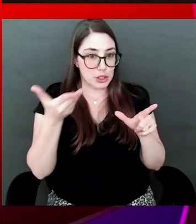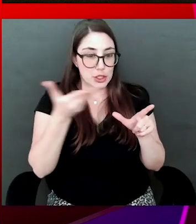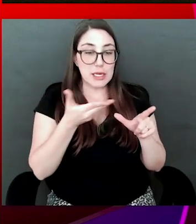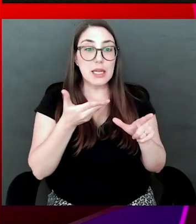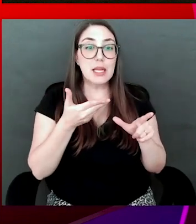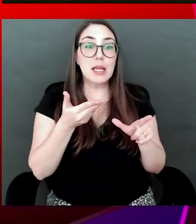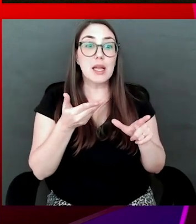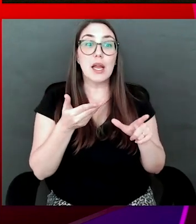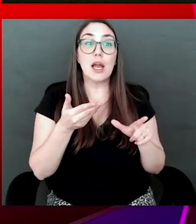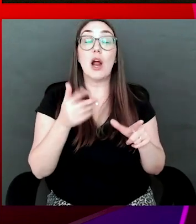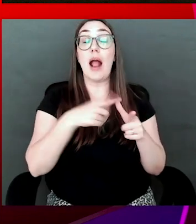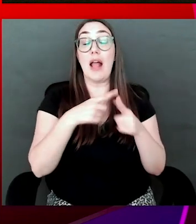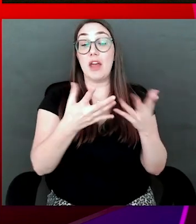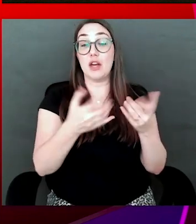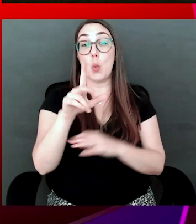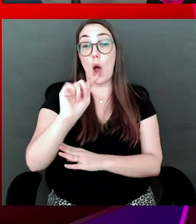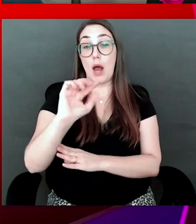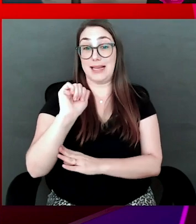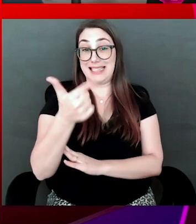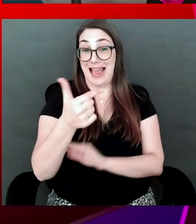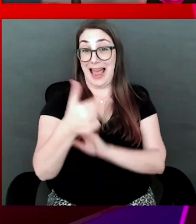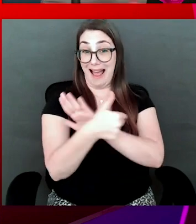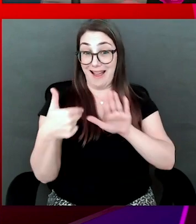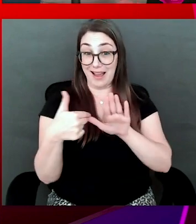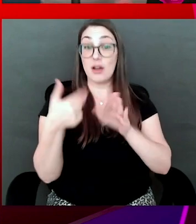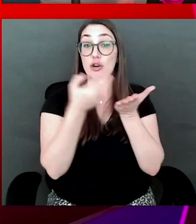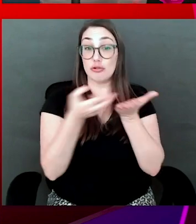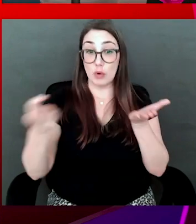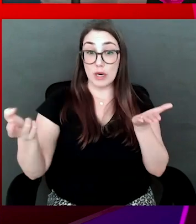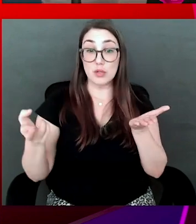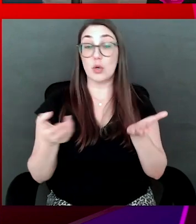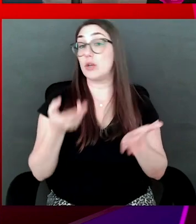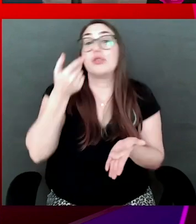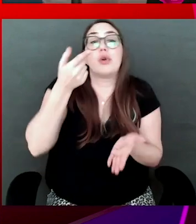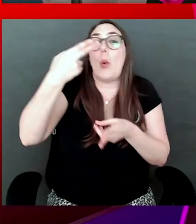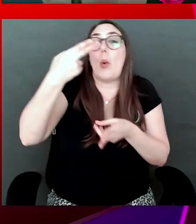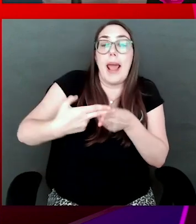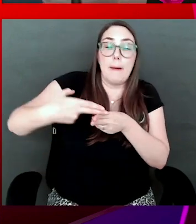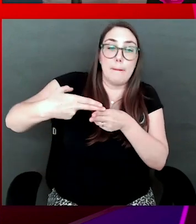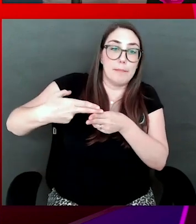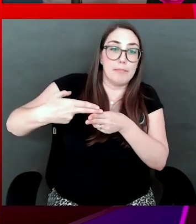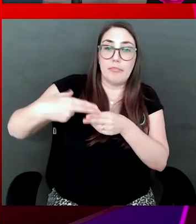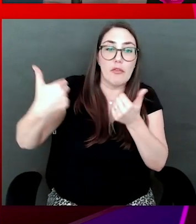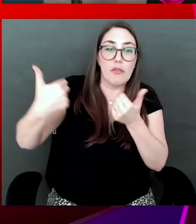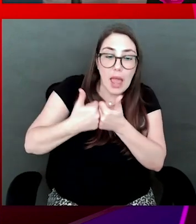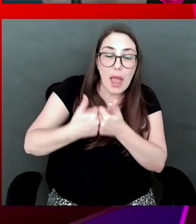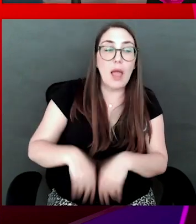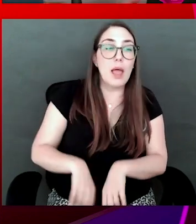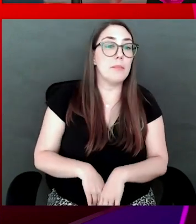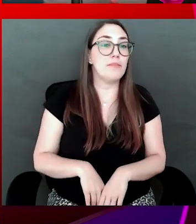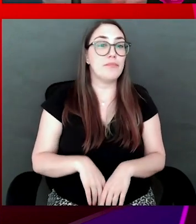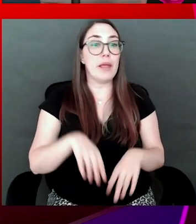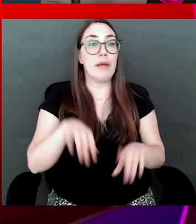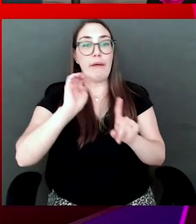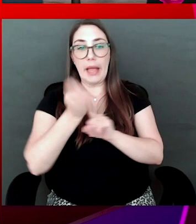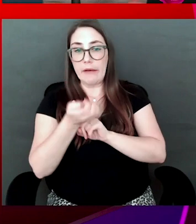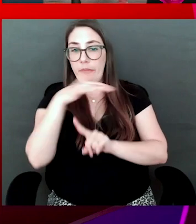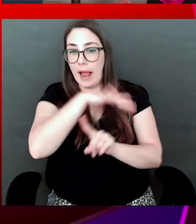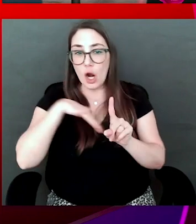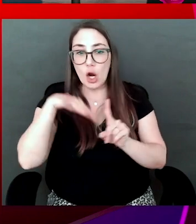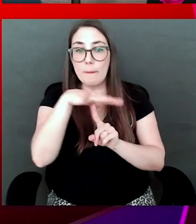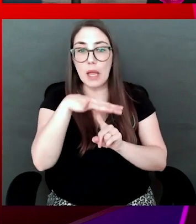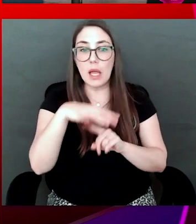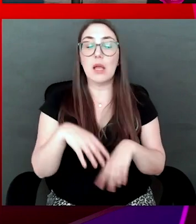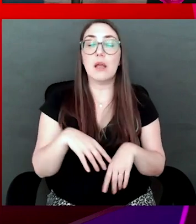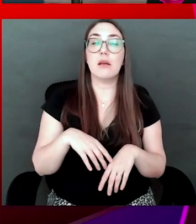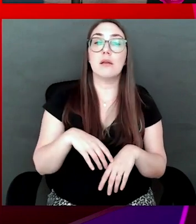tag your resources. So you typically would have things like, what is the name of the game? What is the environment? So these are things that you would use for